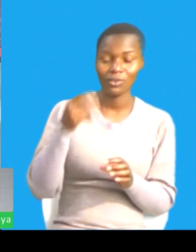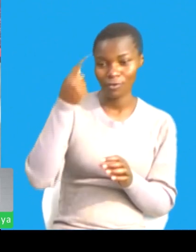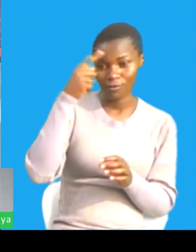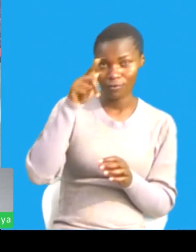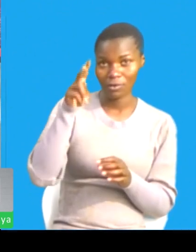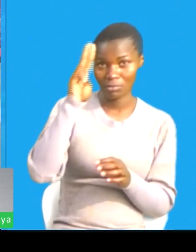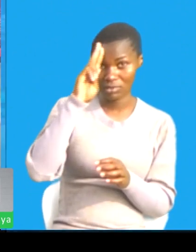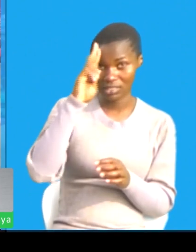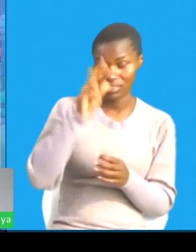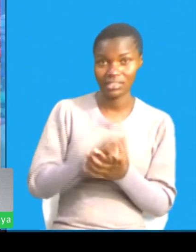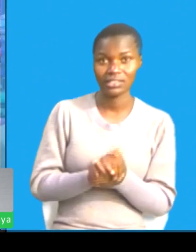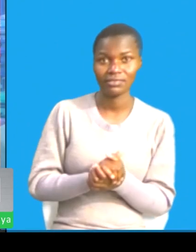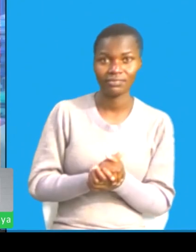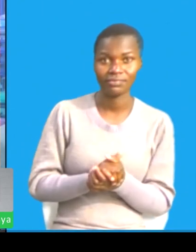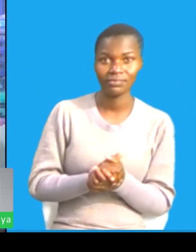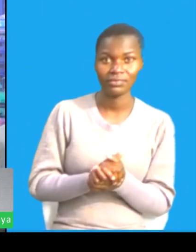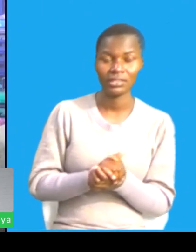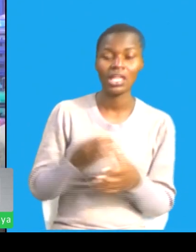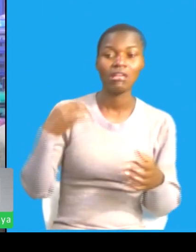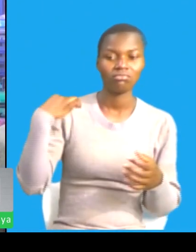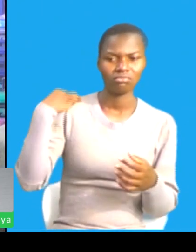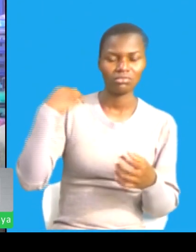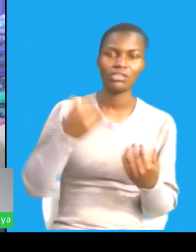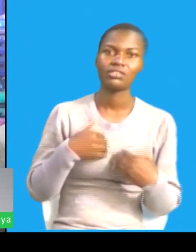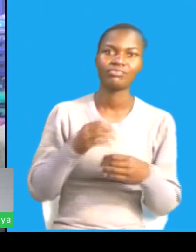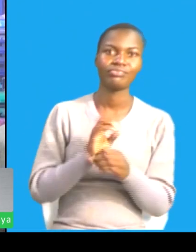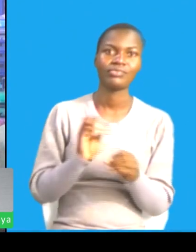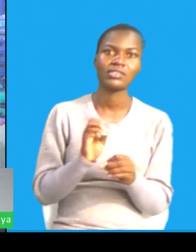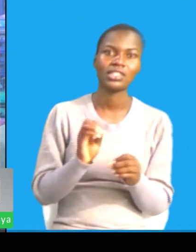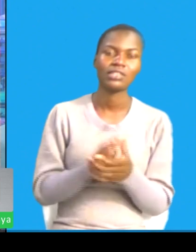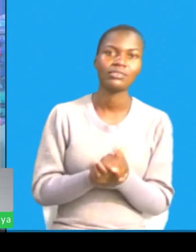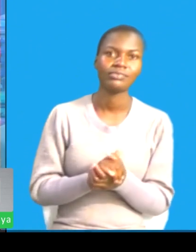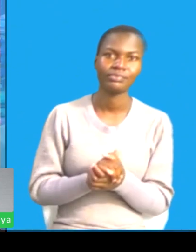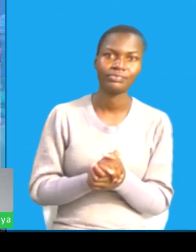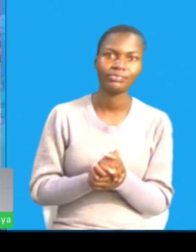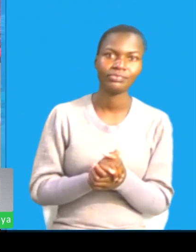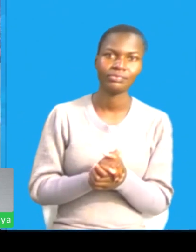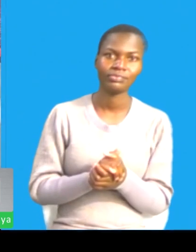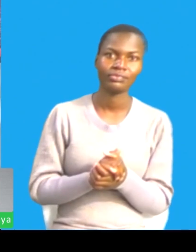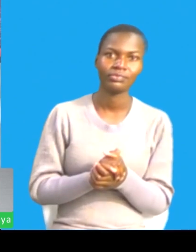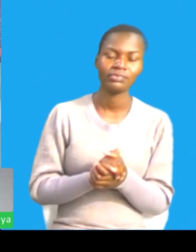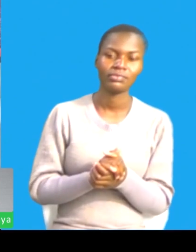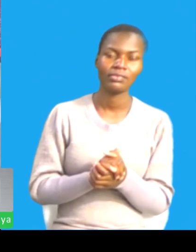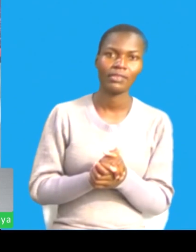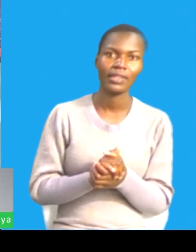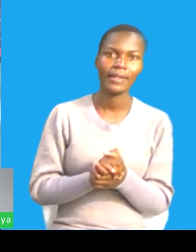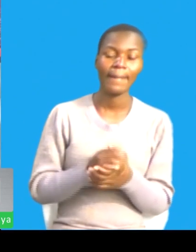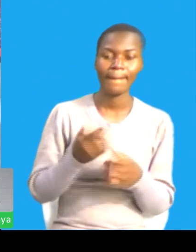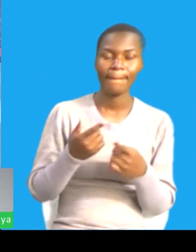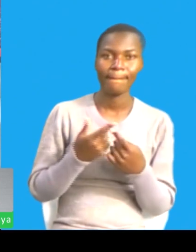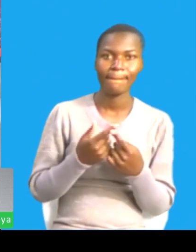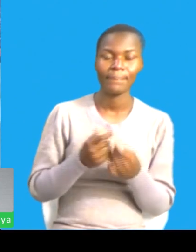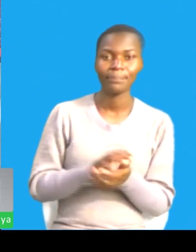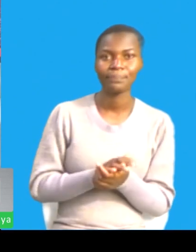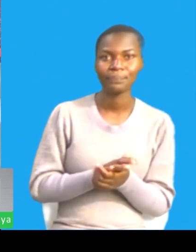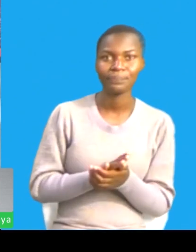was nude. Yeah, I think it shows like she was nude. Unajua ule alichukua kamera pia alichukua mbali kidogo, but yeah,